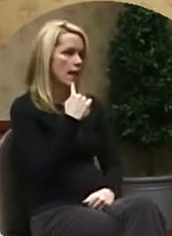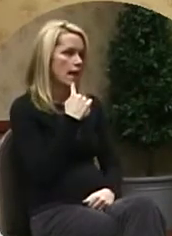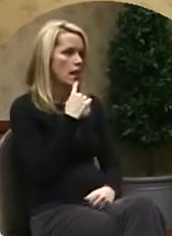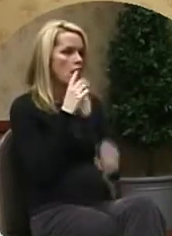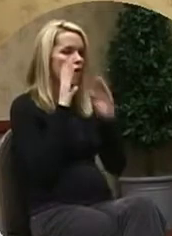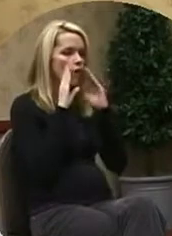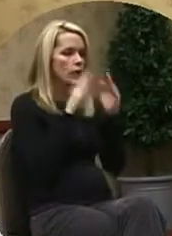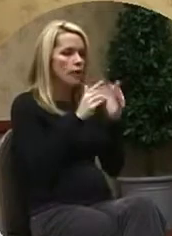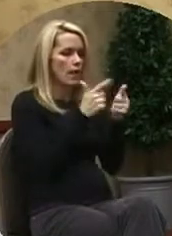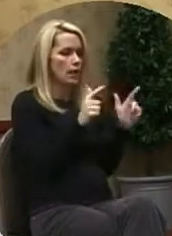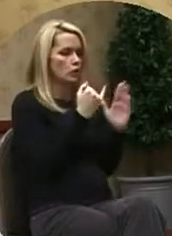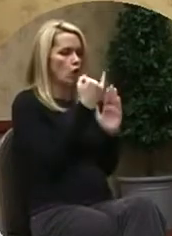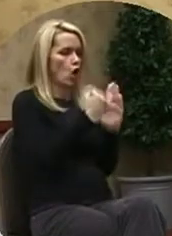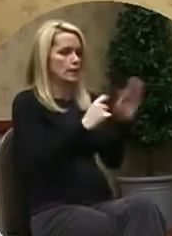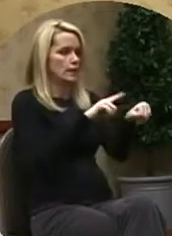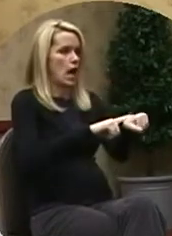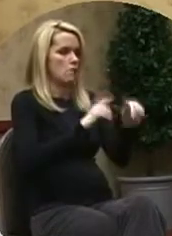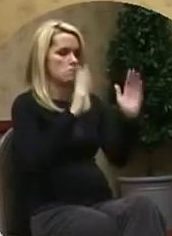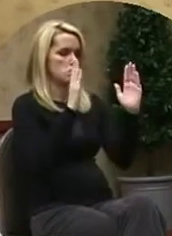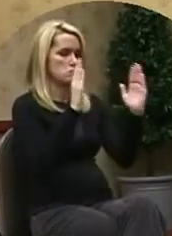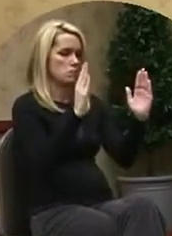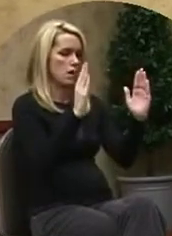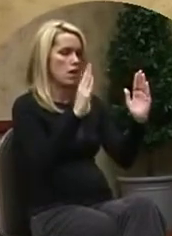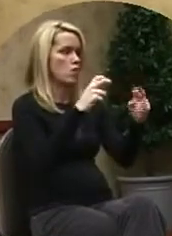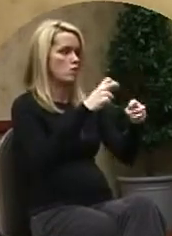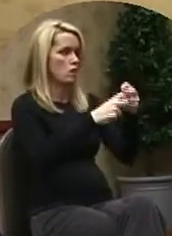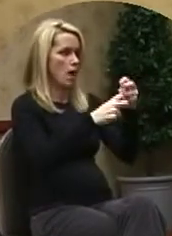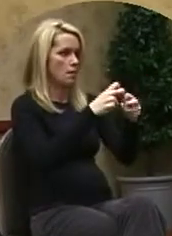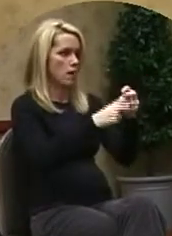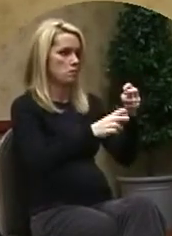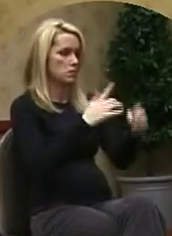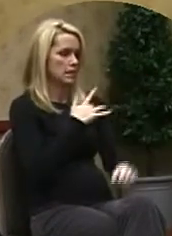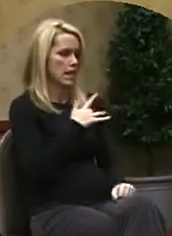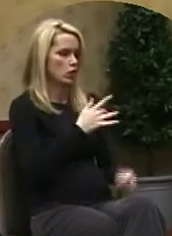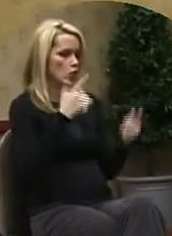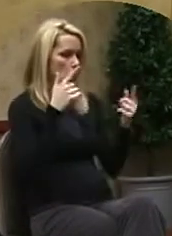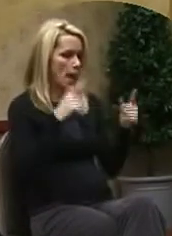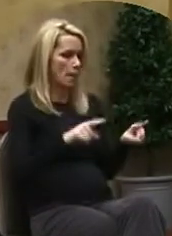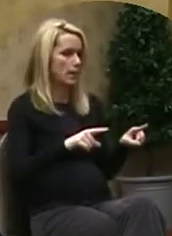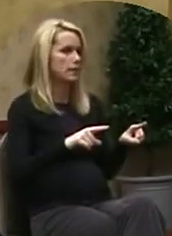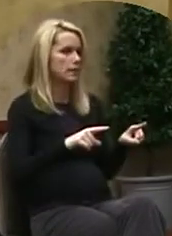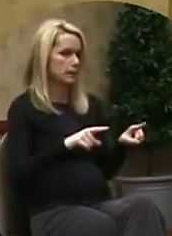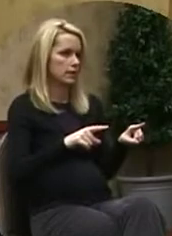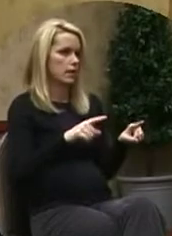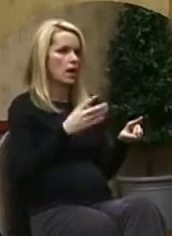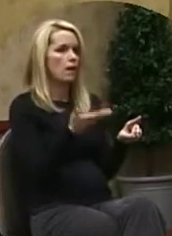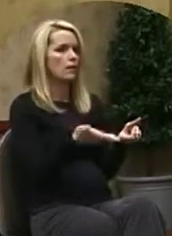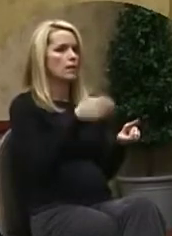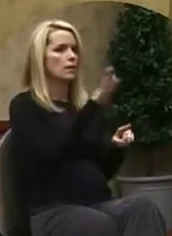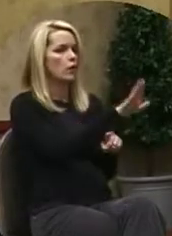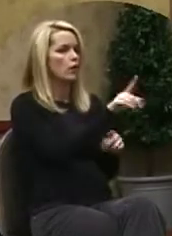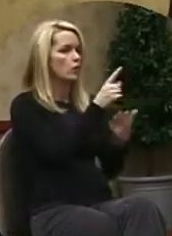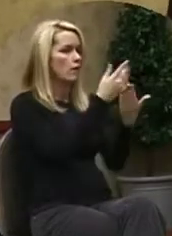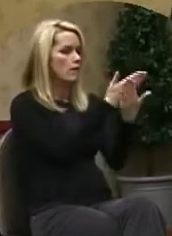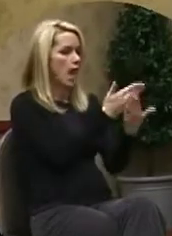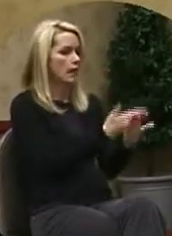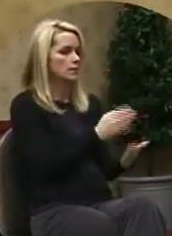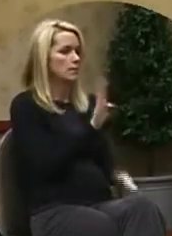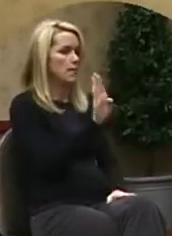language arts block, because that's where that problem behavior is most likely to occur. Let's flip it over. Let's go to facts part